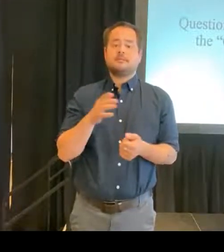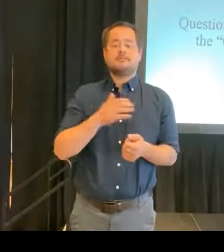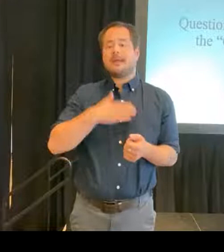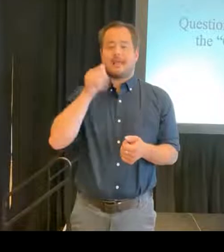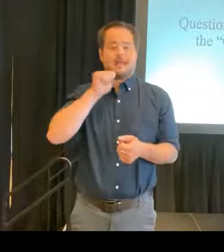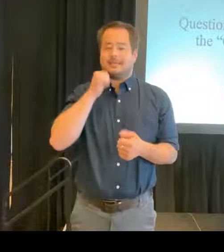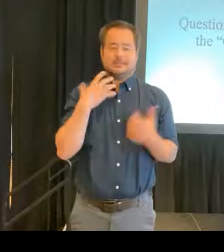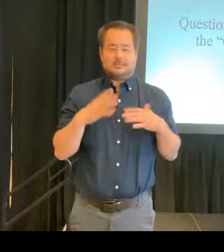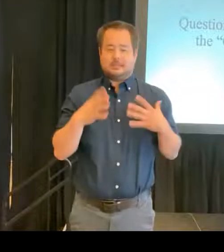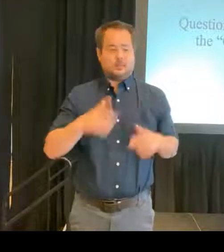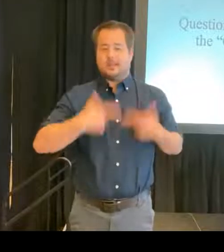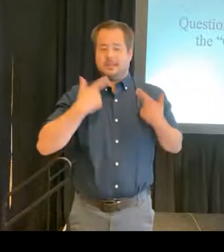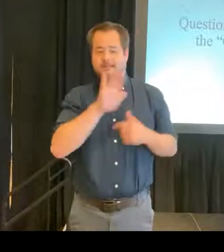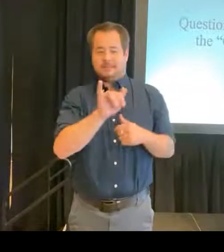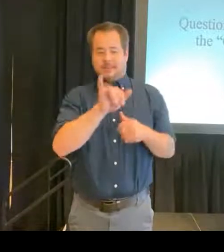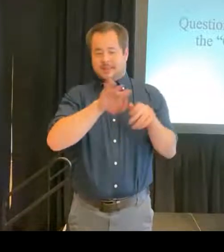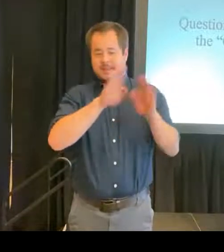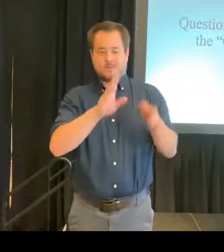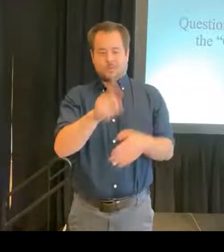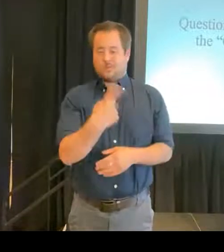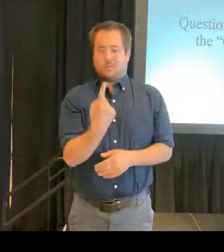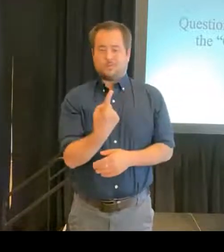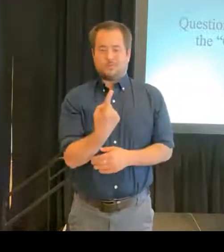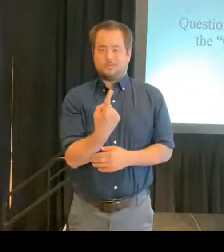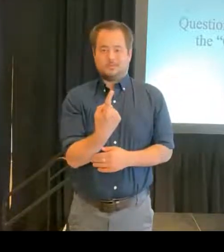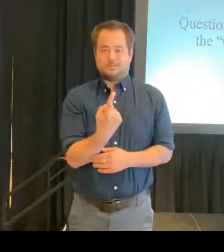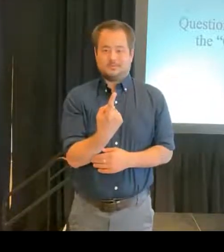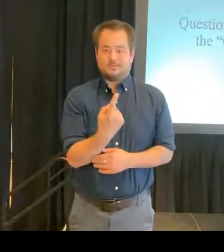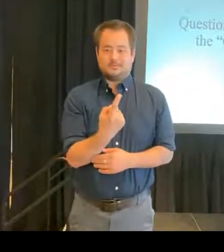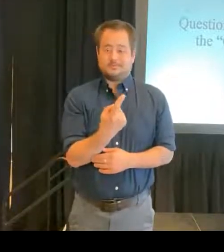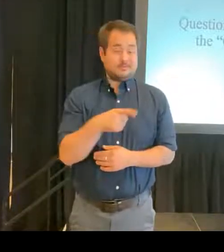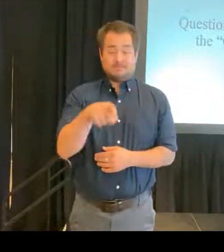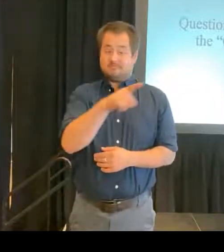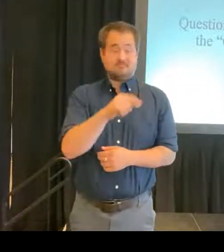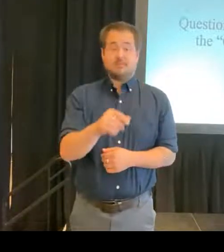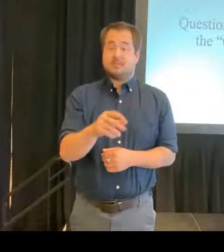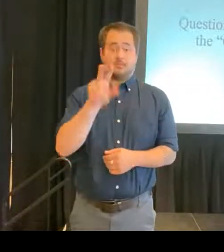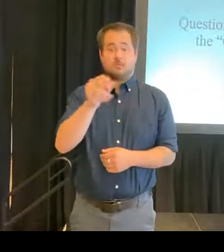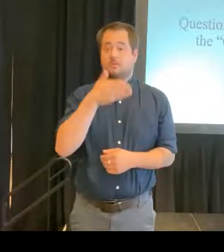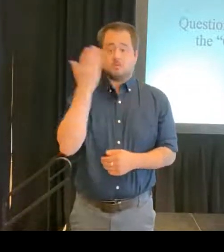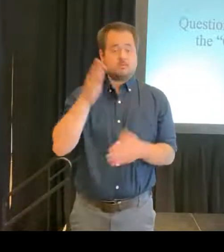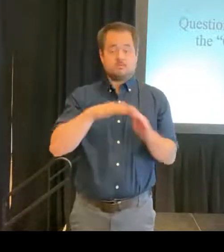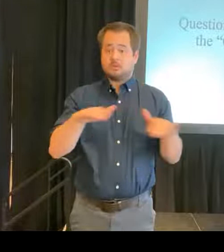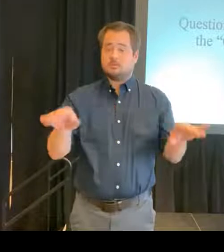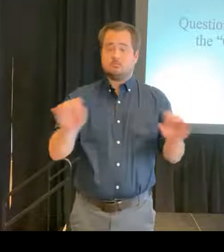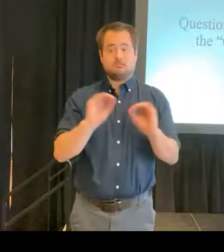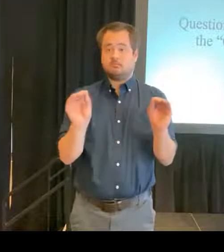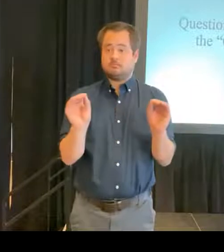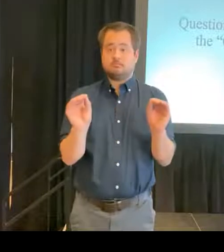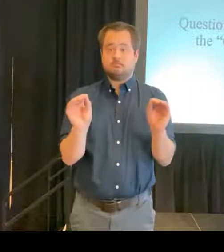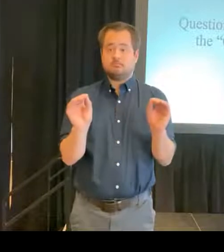in the house alone. They didn't have any children. And